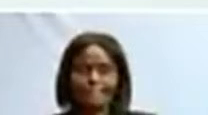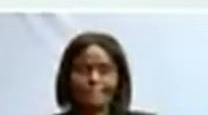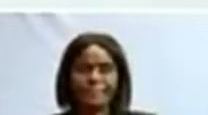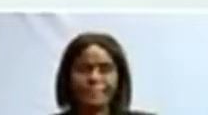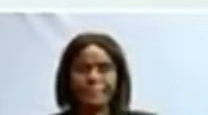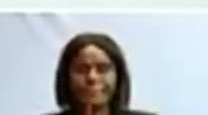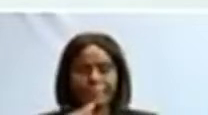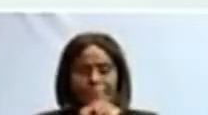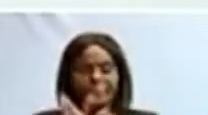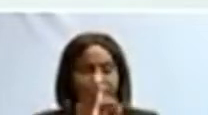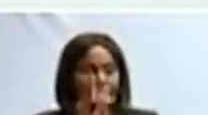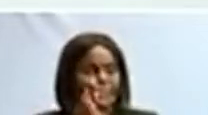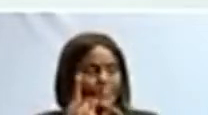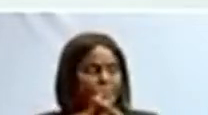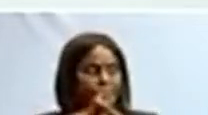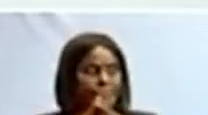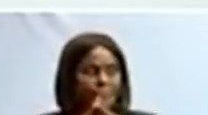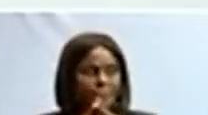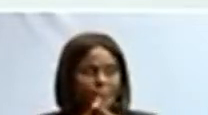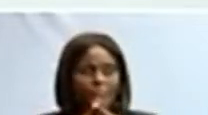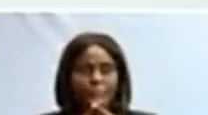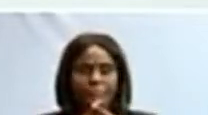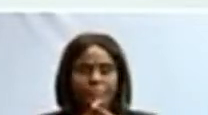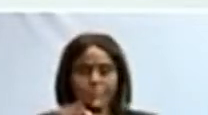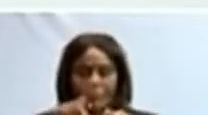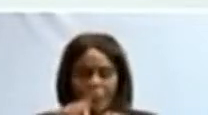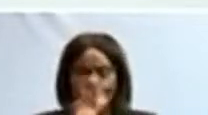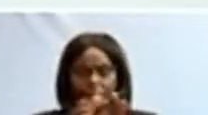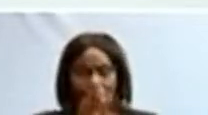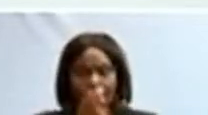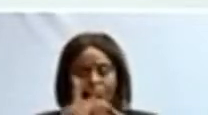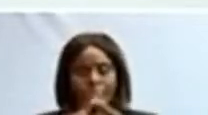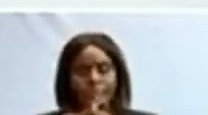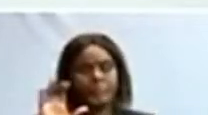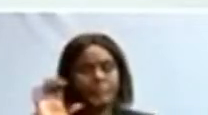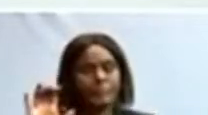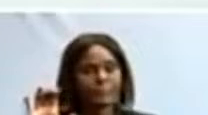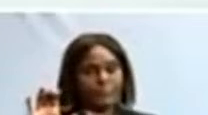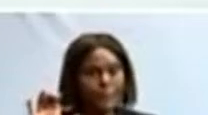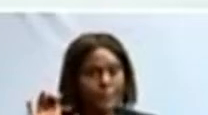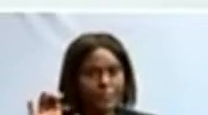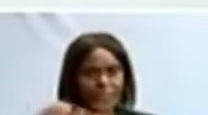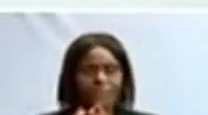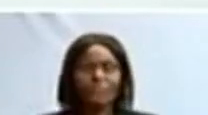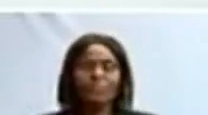You can go to. You can go to C.